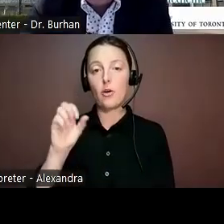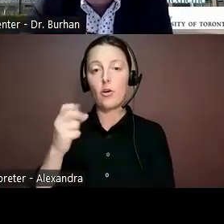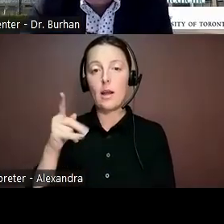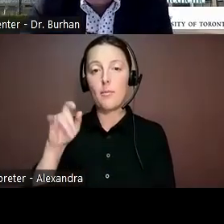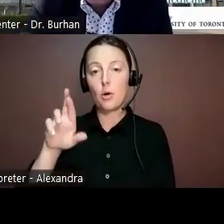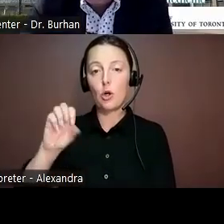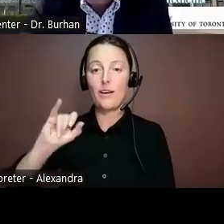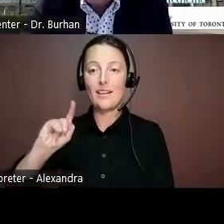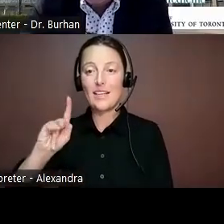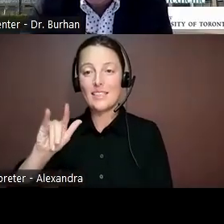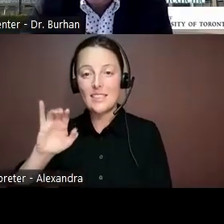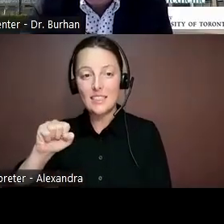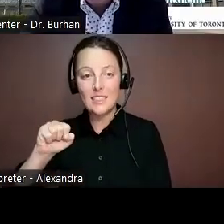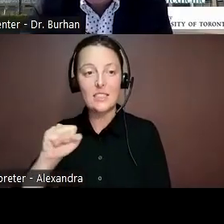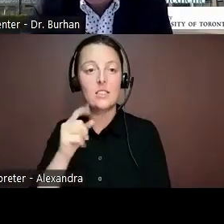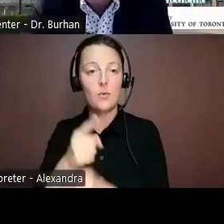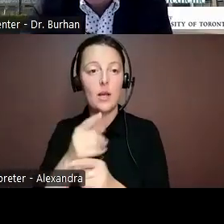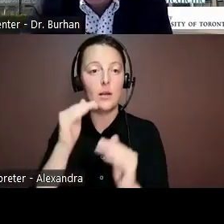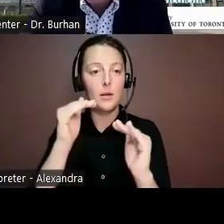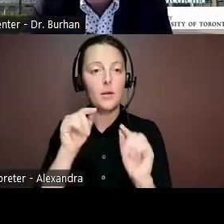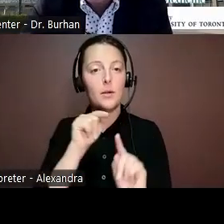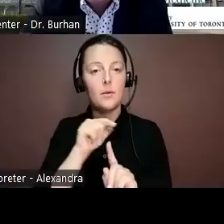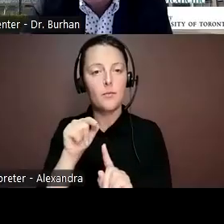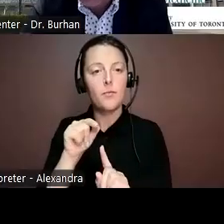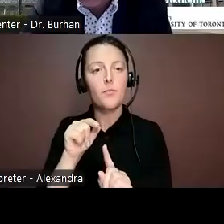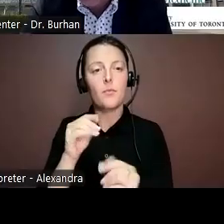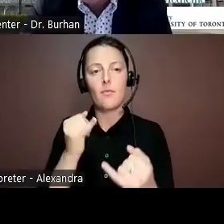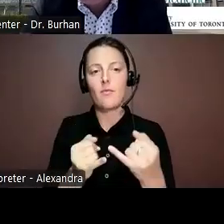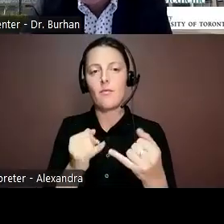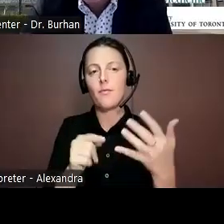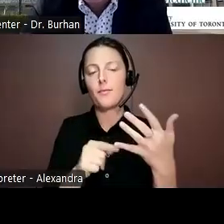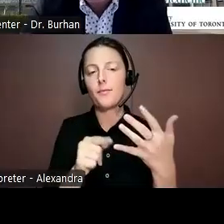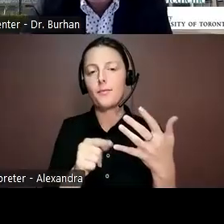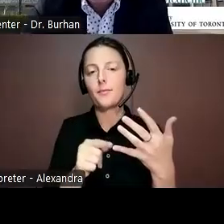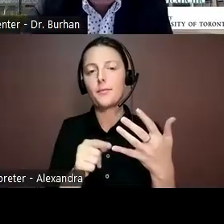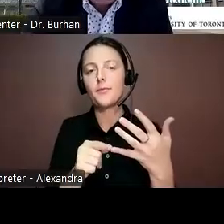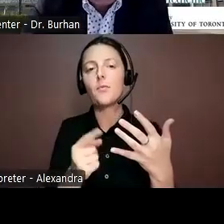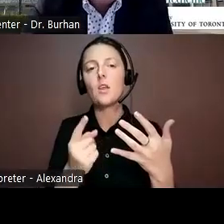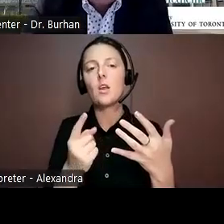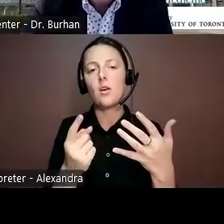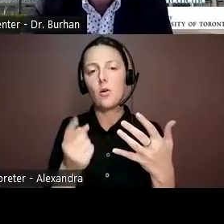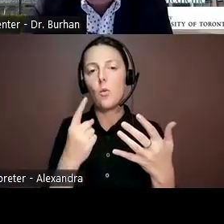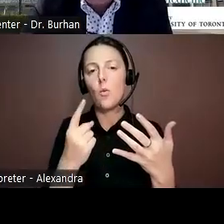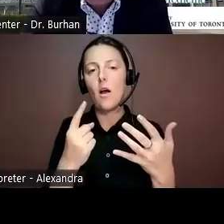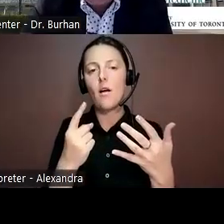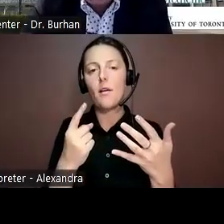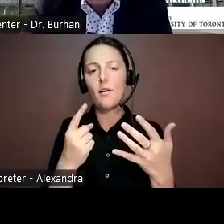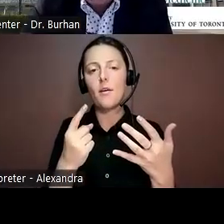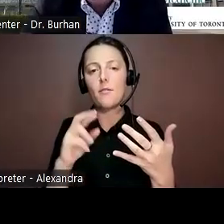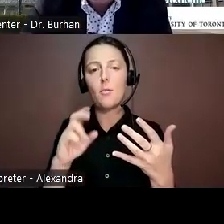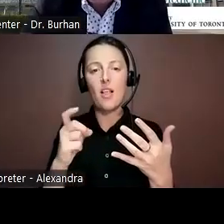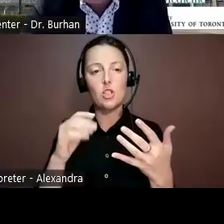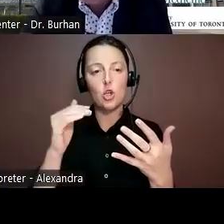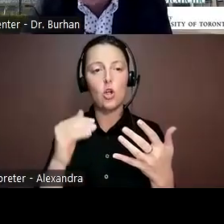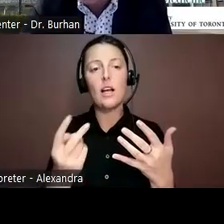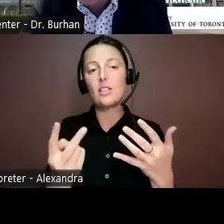that started showing some promise, like one pharmacological cholinesterase inhibitor at the time, and 2 exercise studies. But